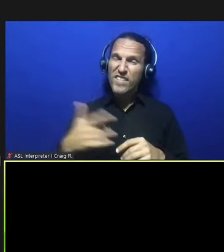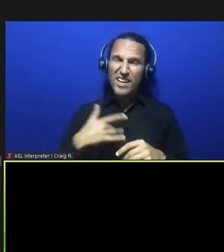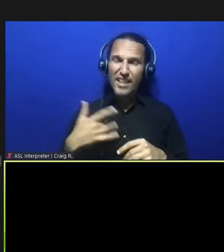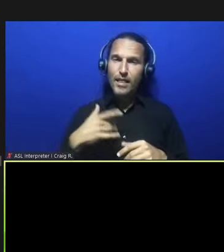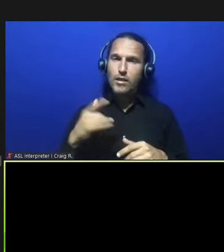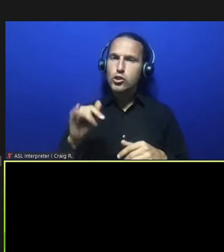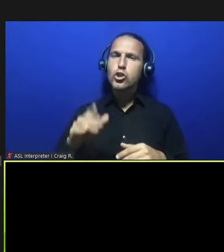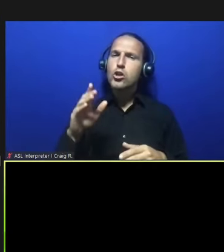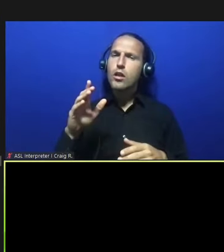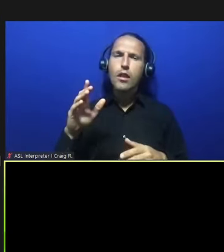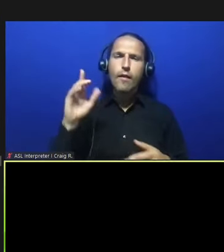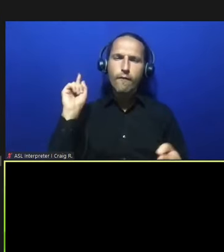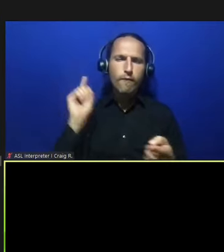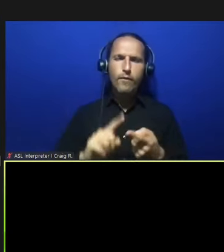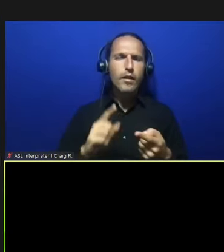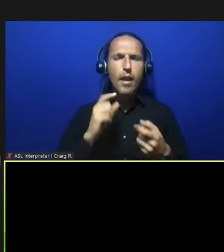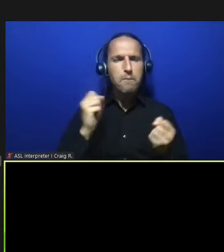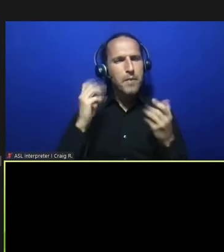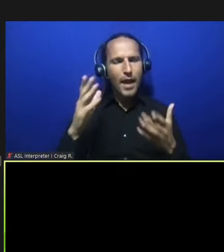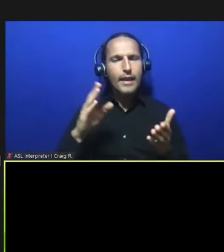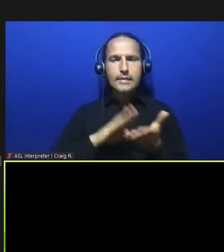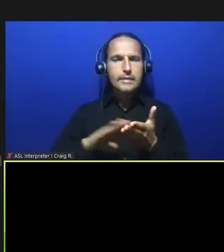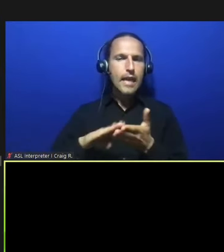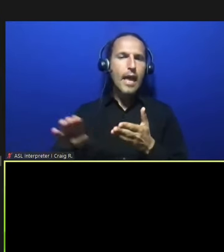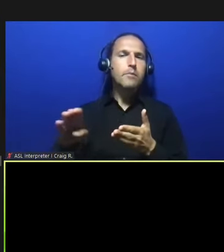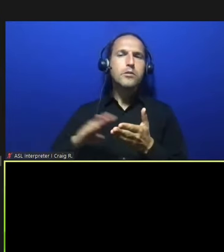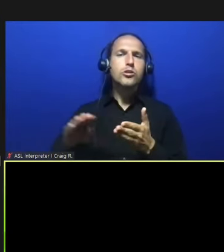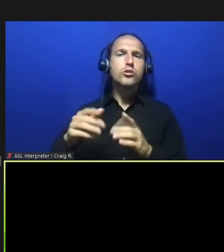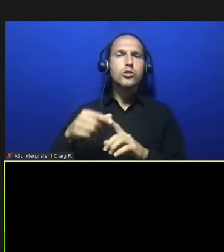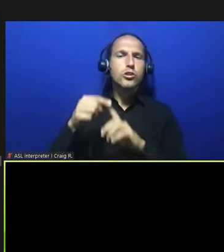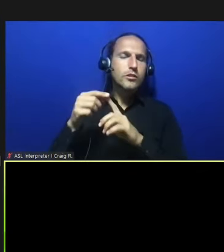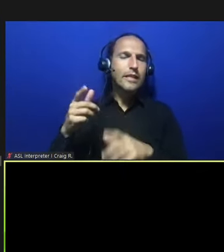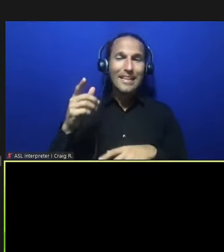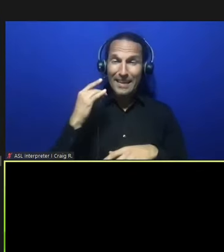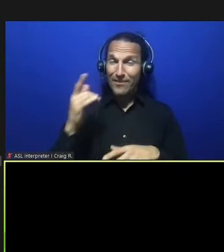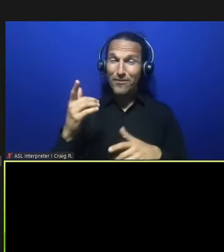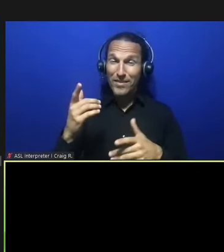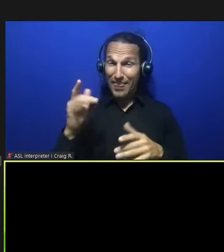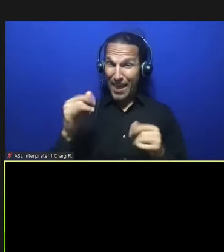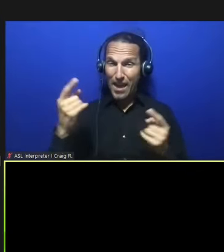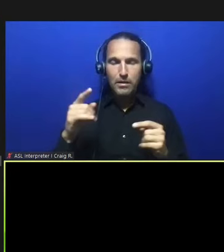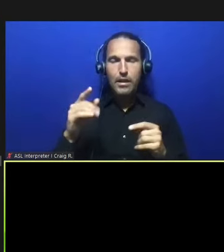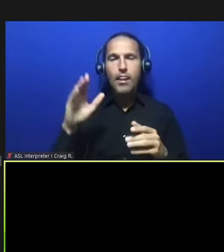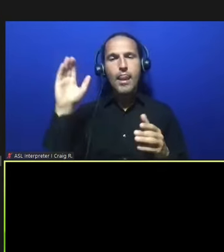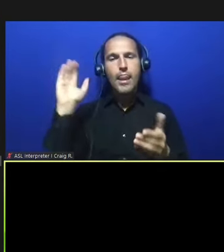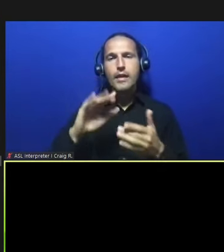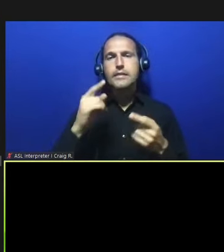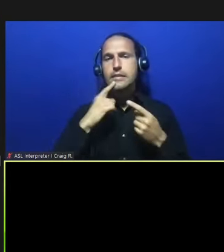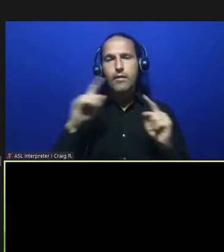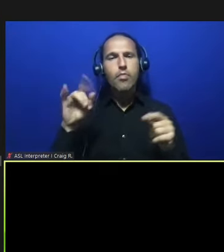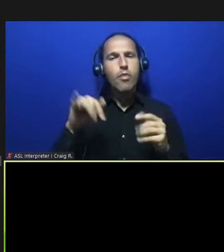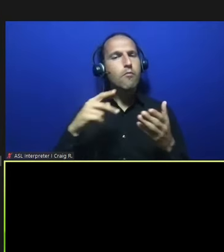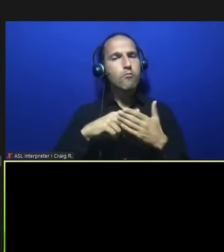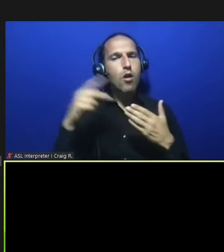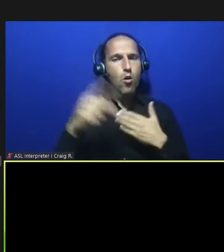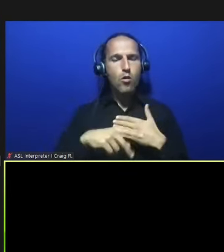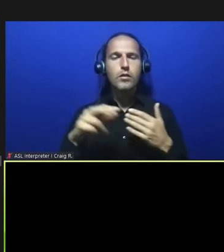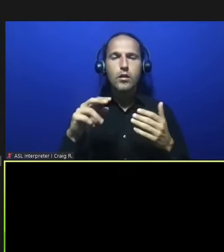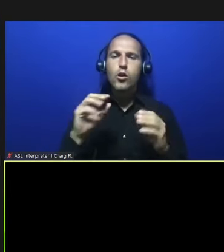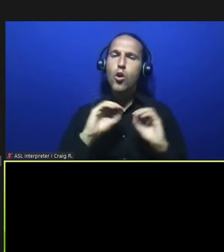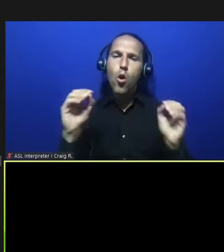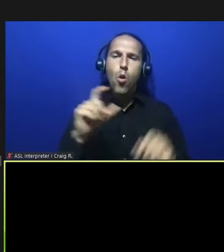few exemptions as possible. The more exemptions you make, the less successful that this program will be. That means no